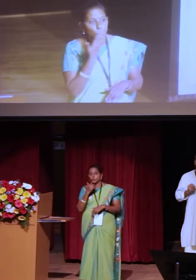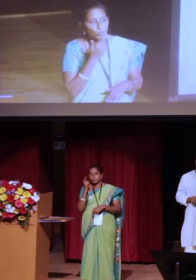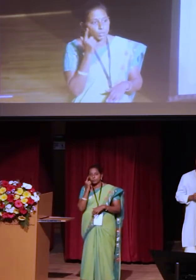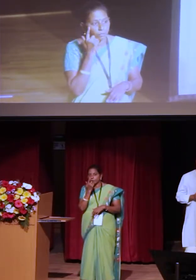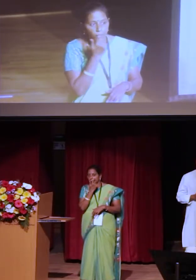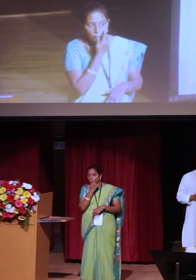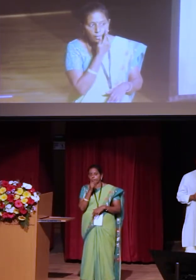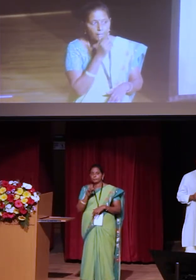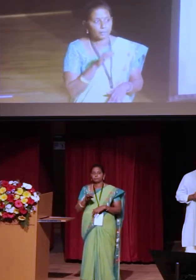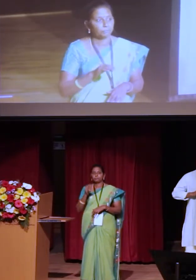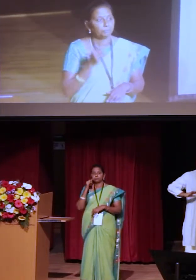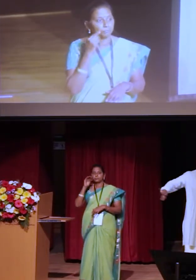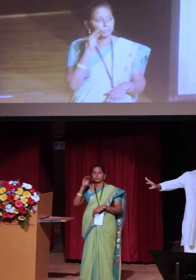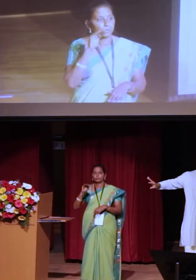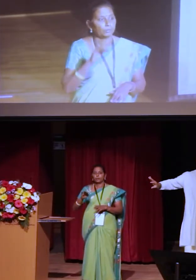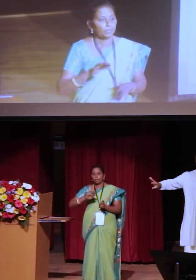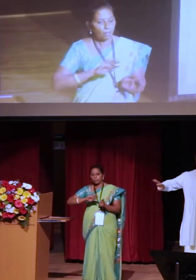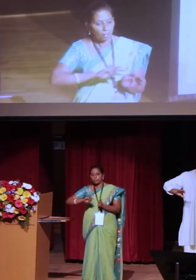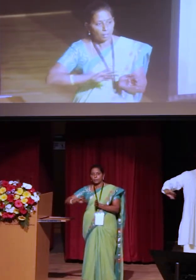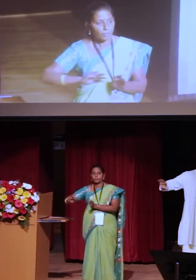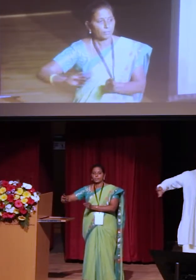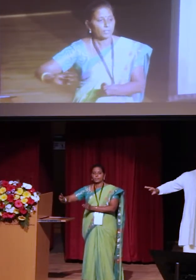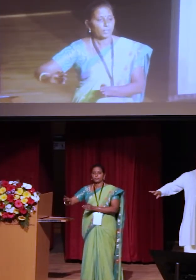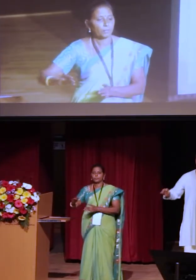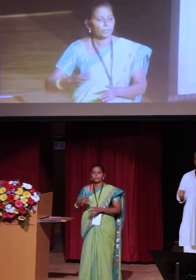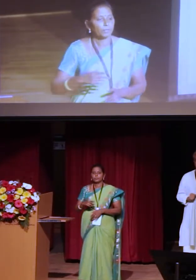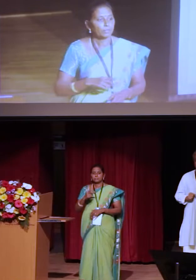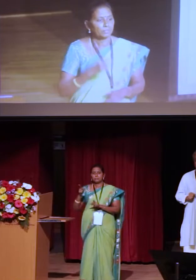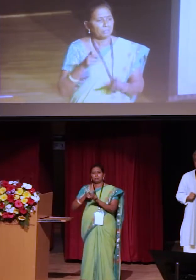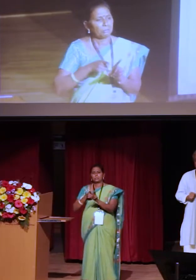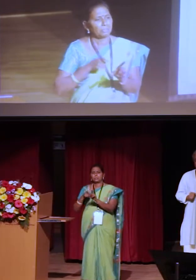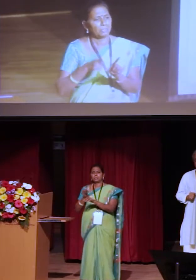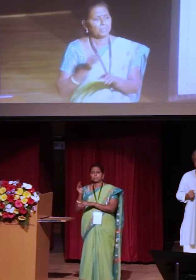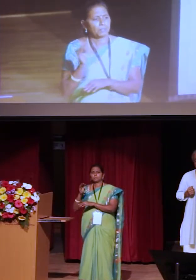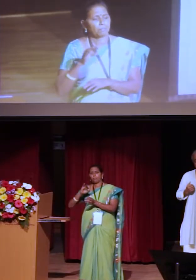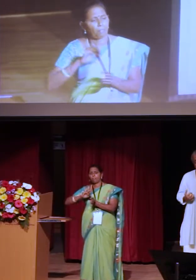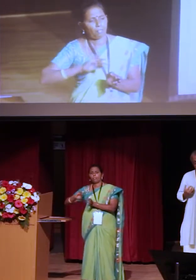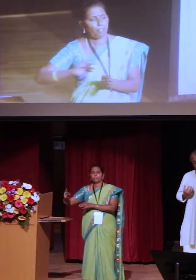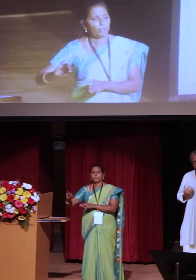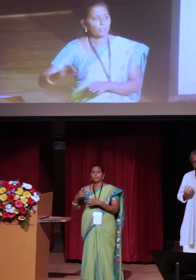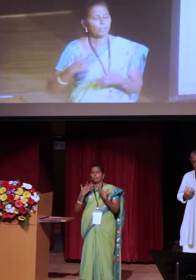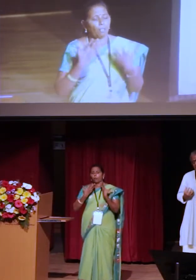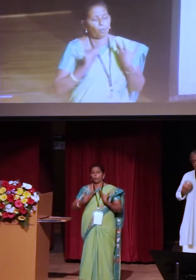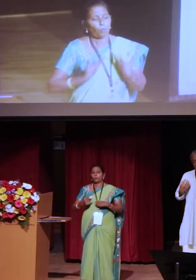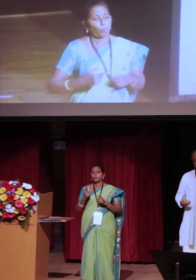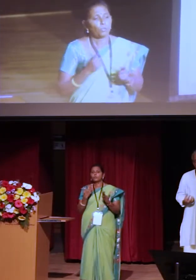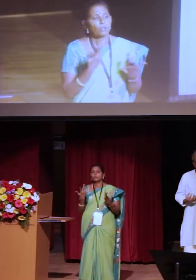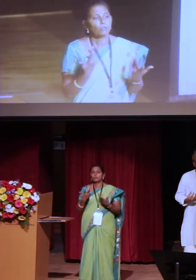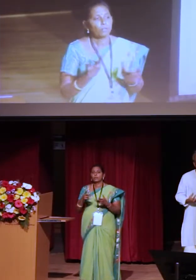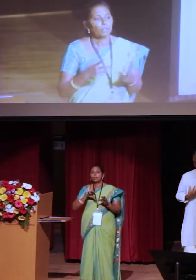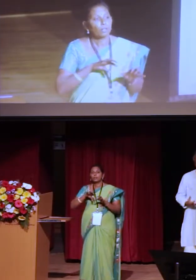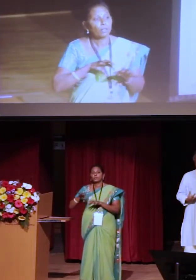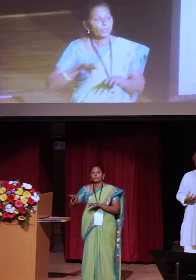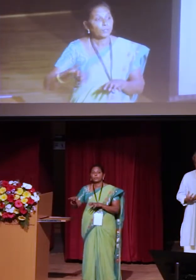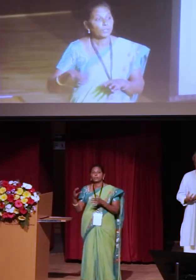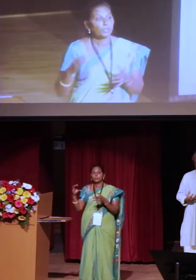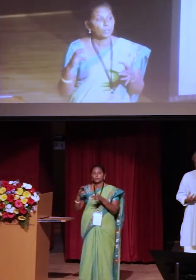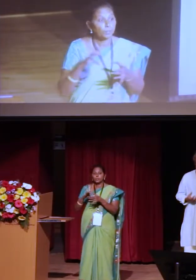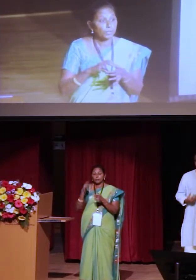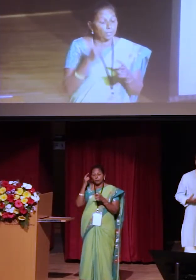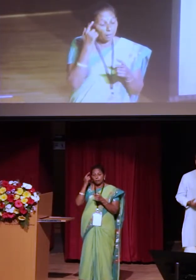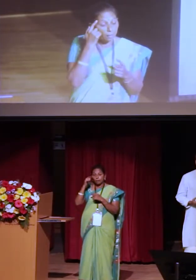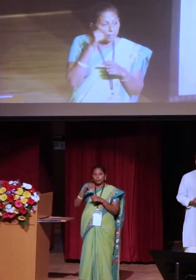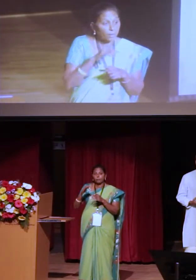blind, children with vision impairment, have been left out of step for years and years. What we worry is that they will be left out of computational